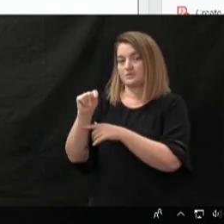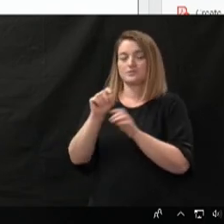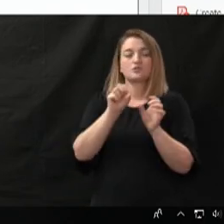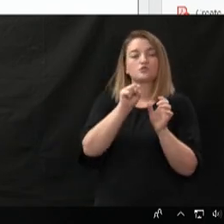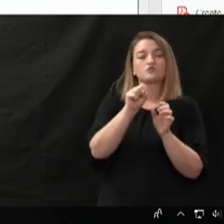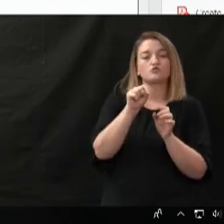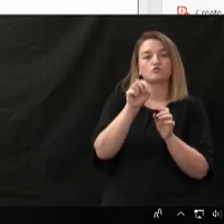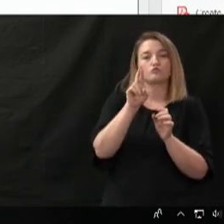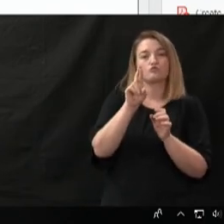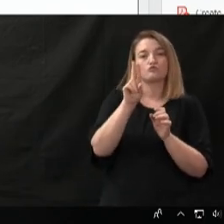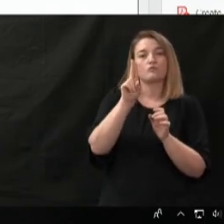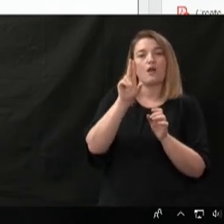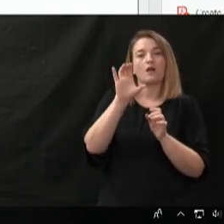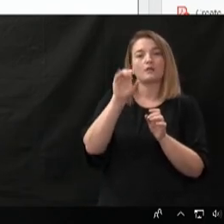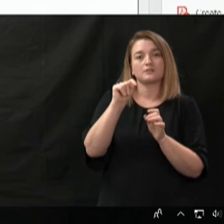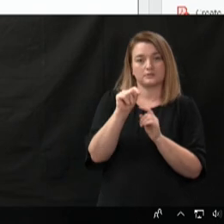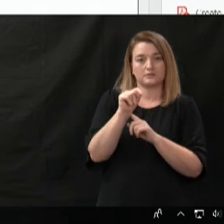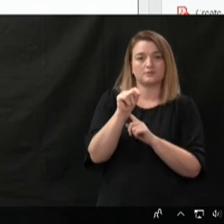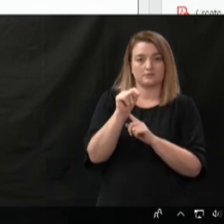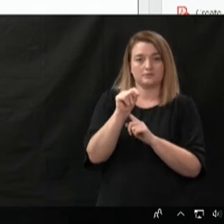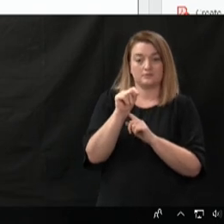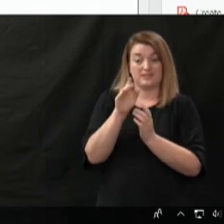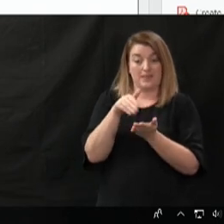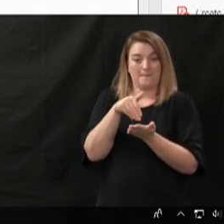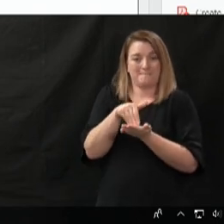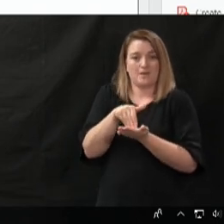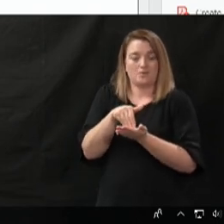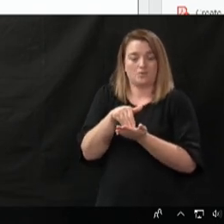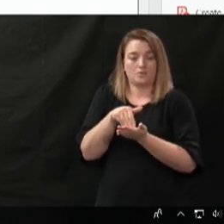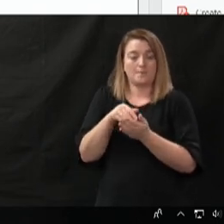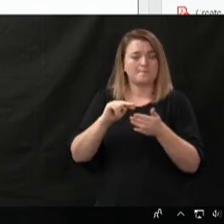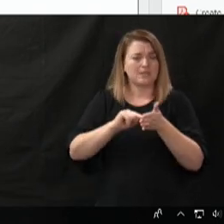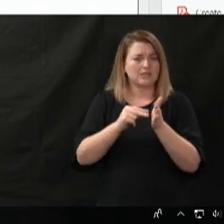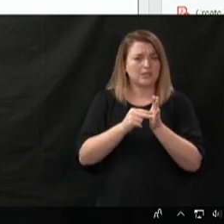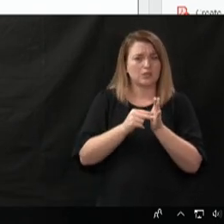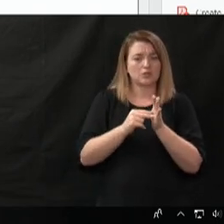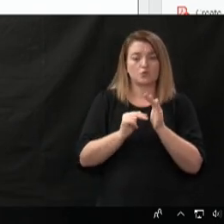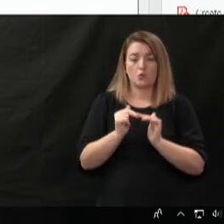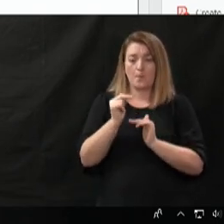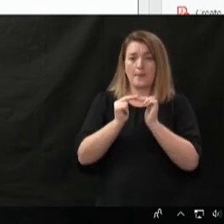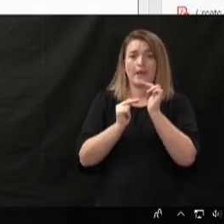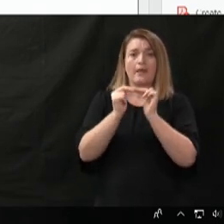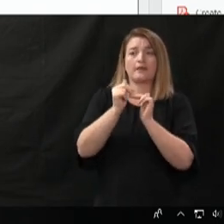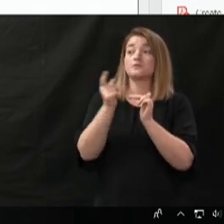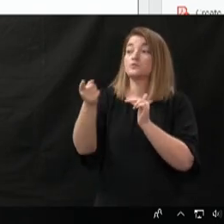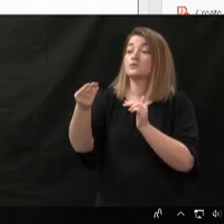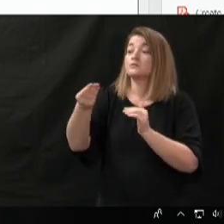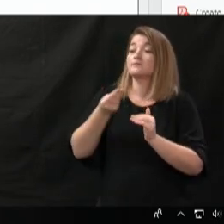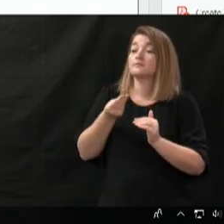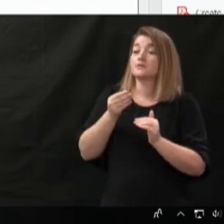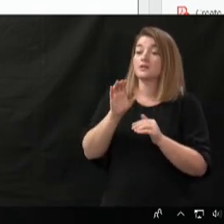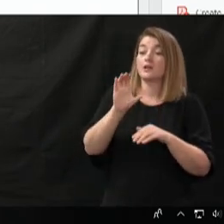middle. It means to build. Can you give me a word?